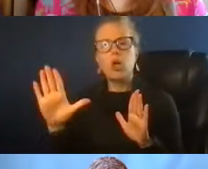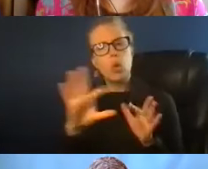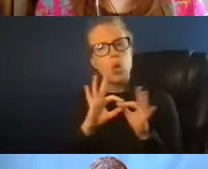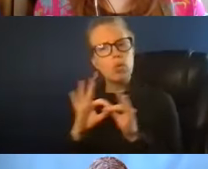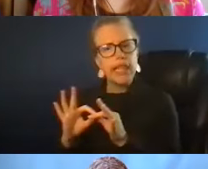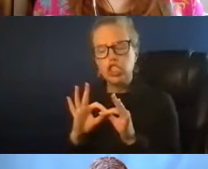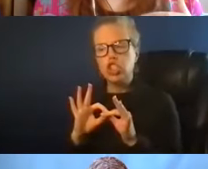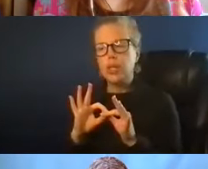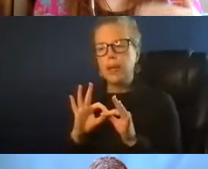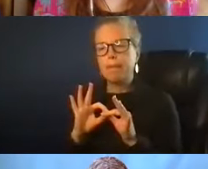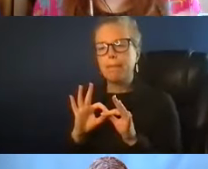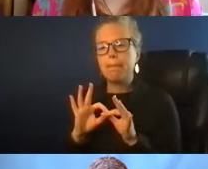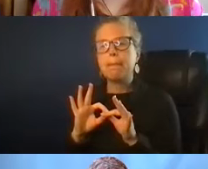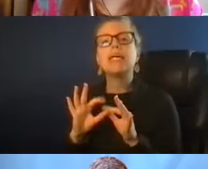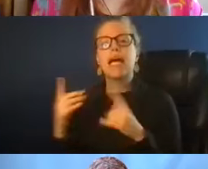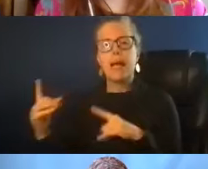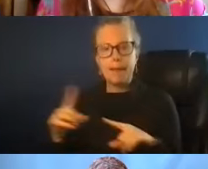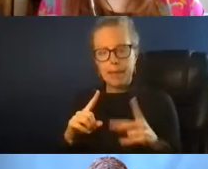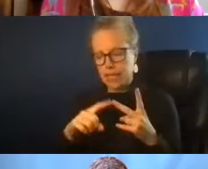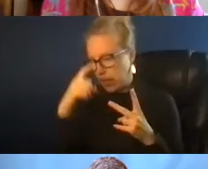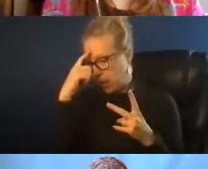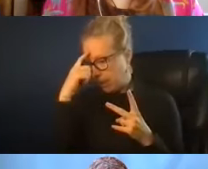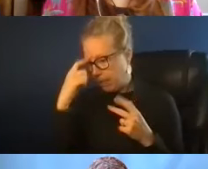or in your mental life?